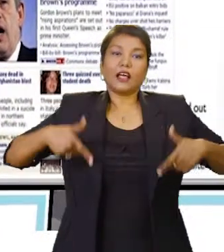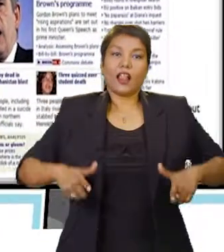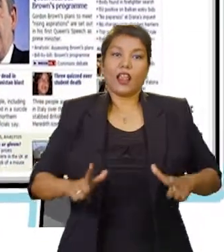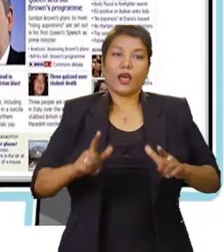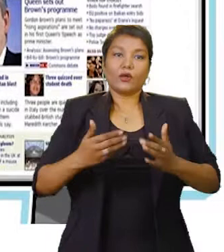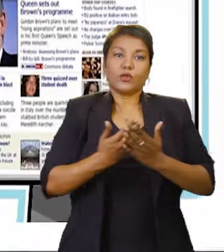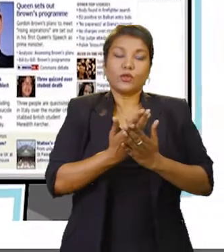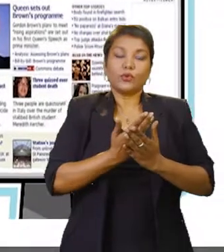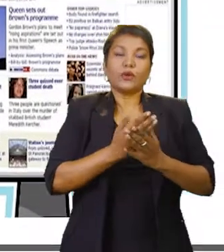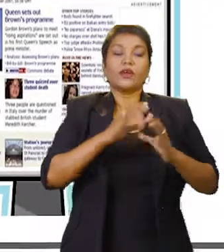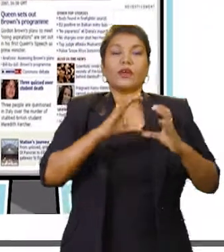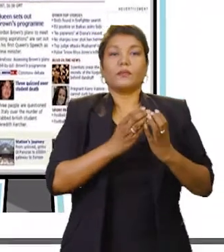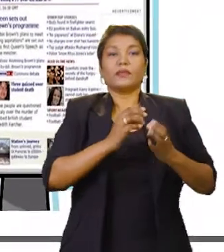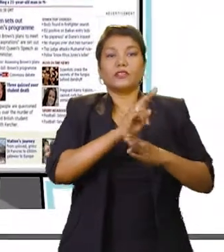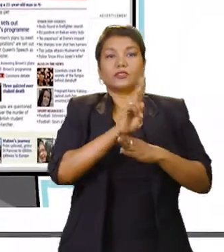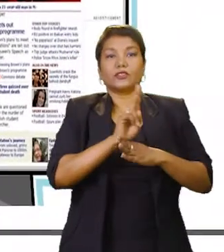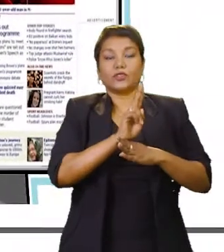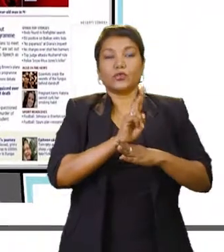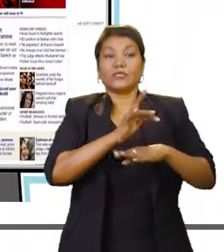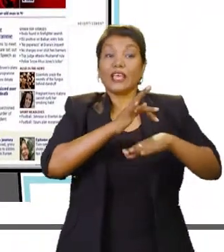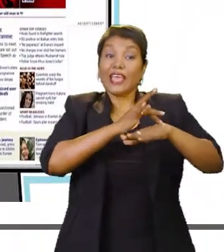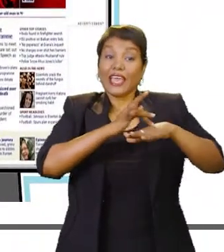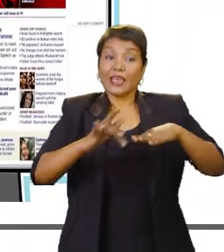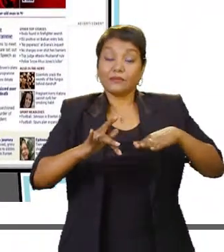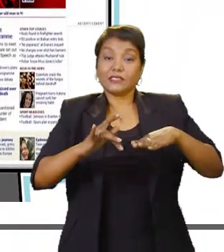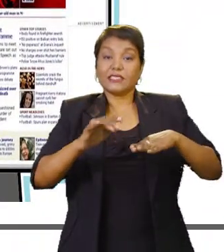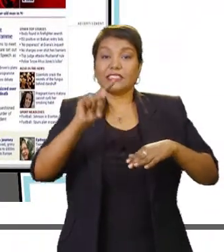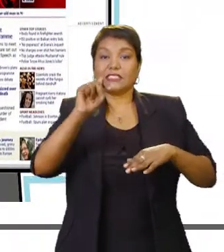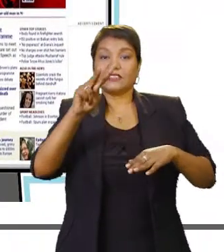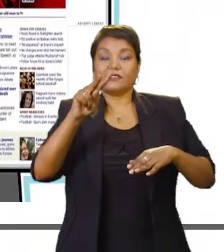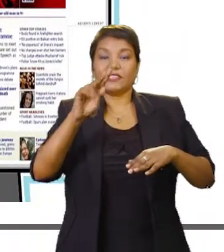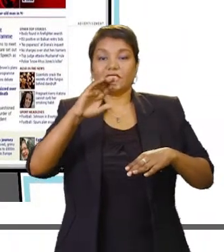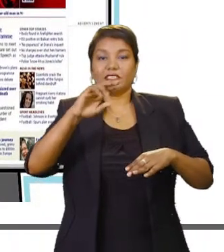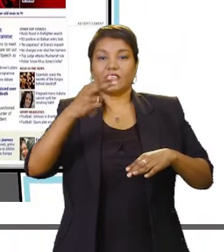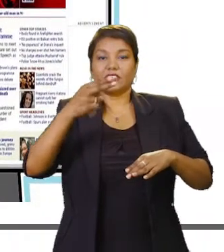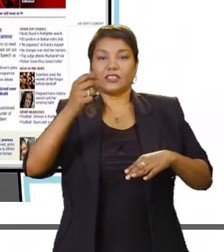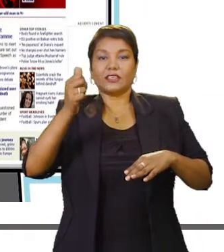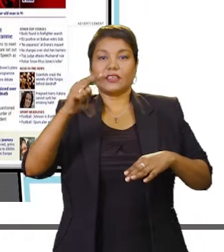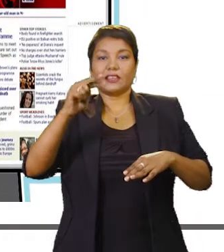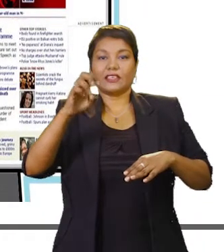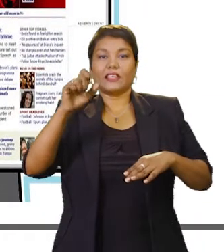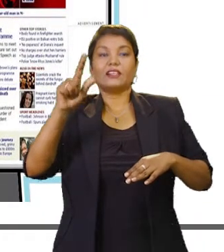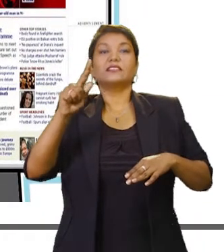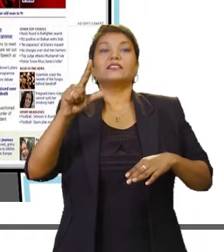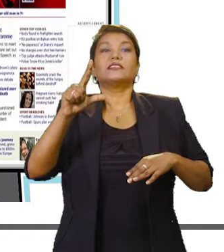of TV white space is to take what many of us experience today as a TV